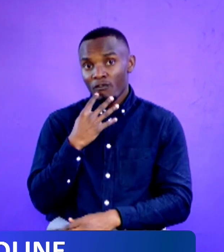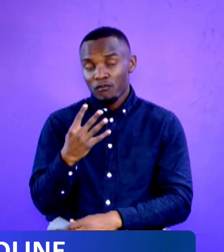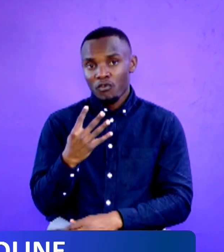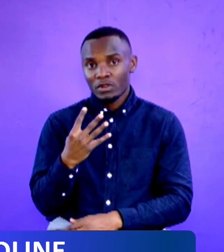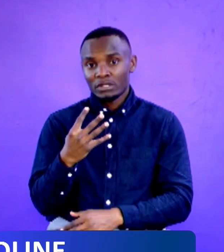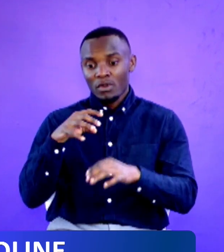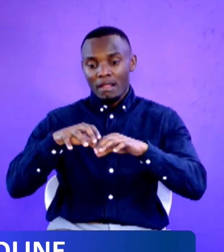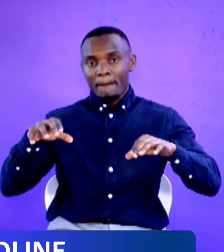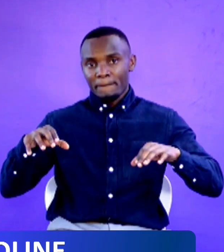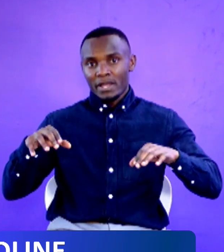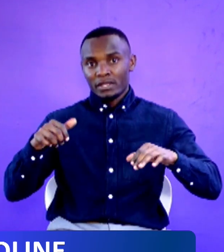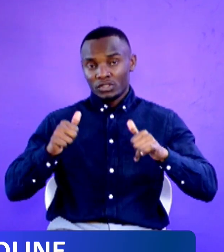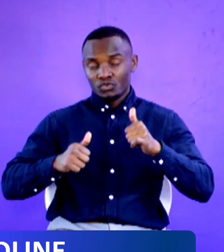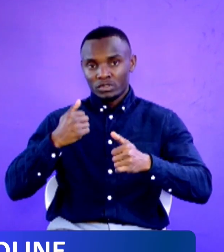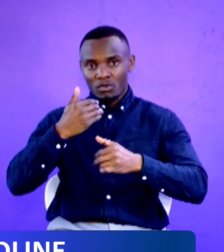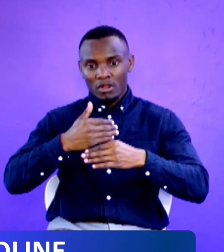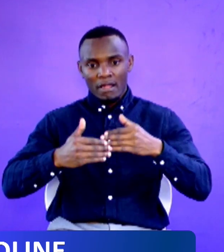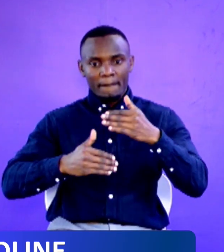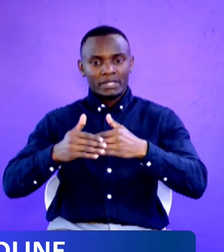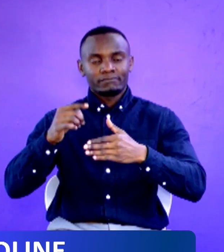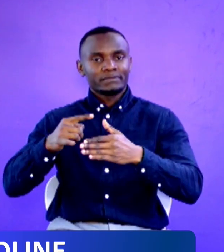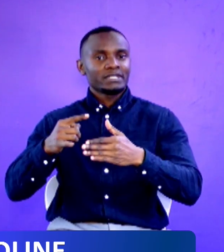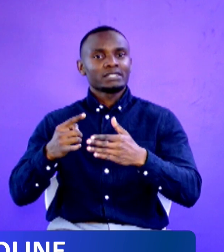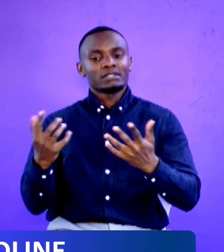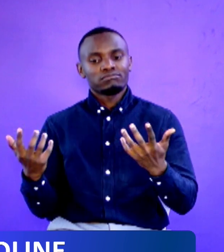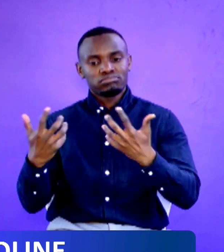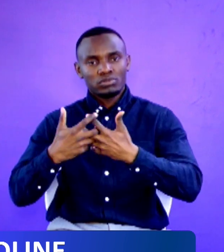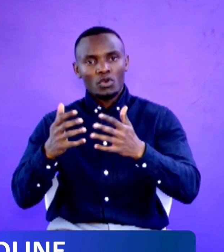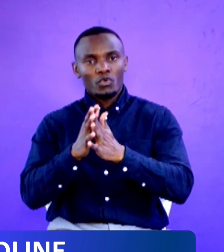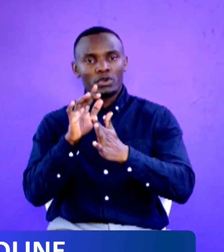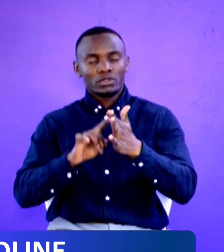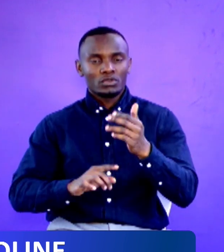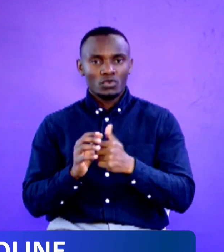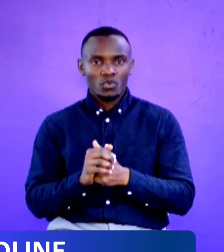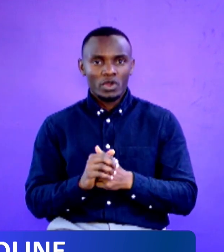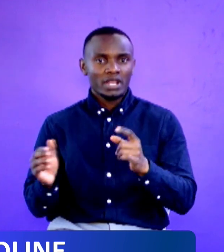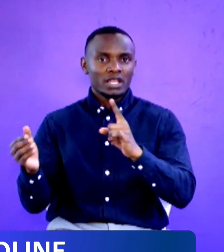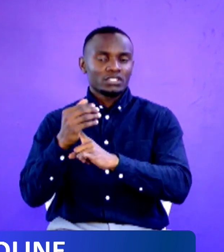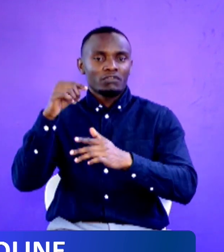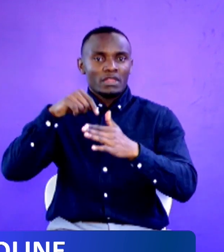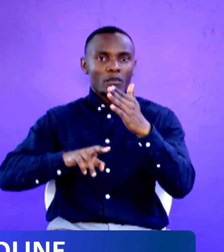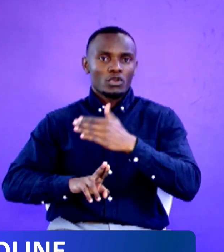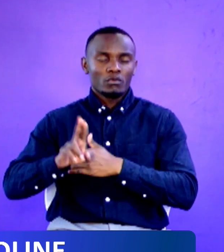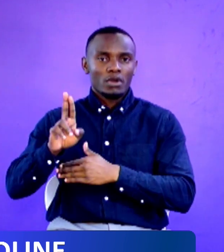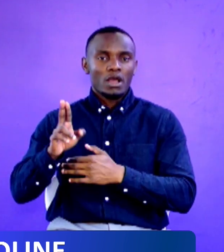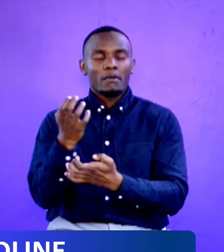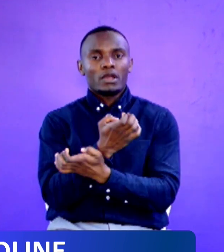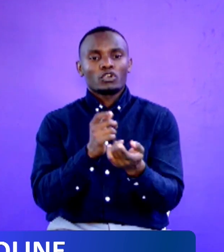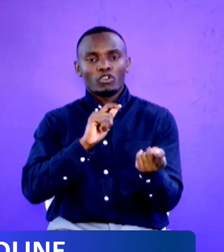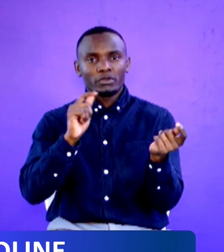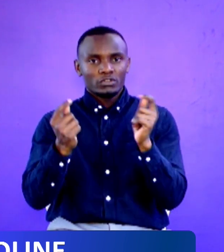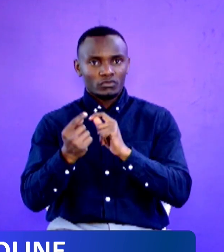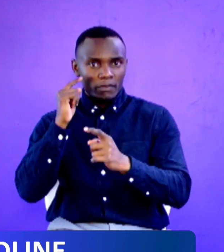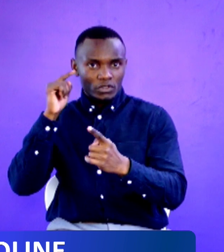across the country is in line with the realization of the administration's bottom-up economic transformation agenda geared